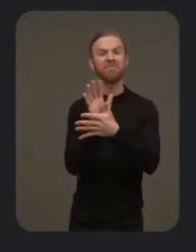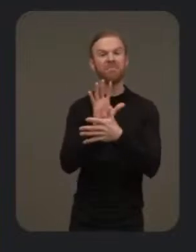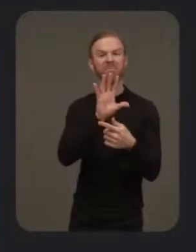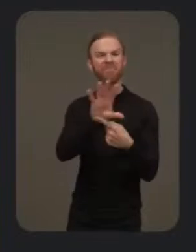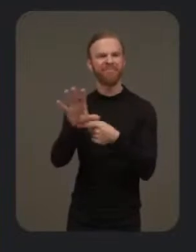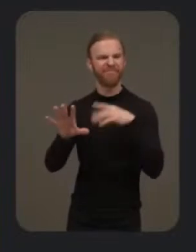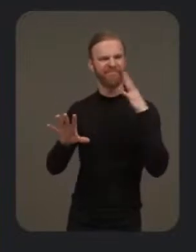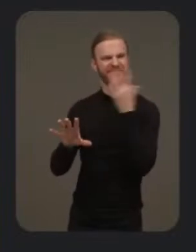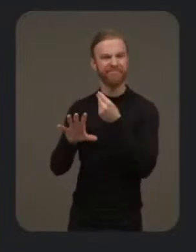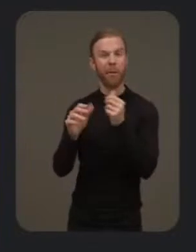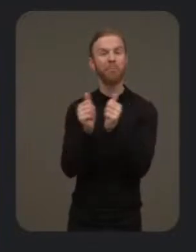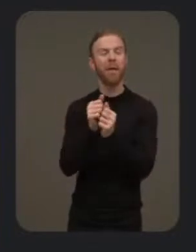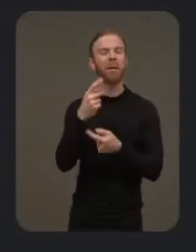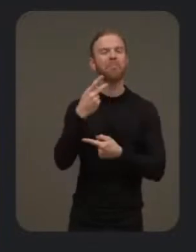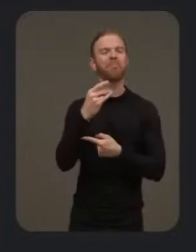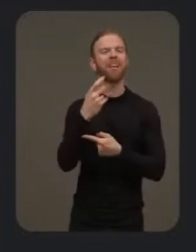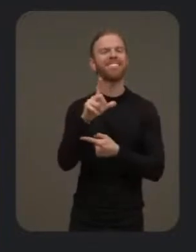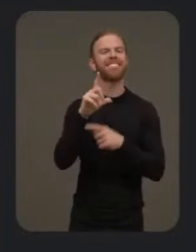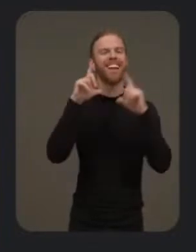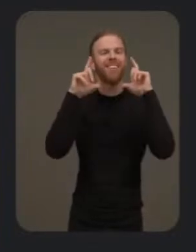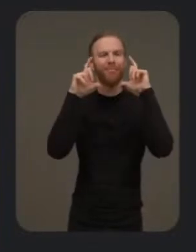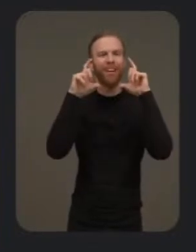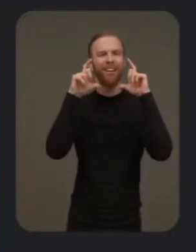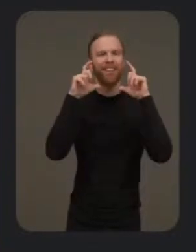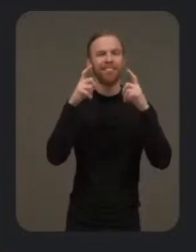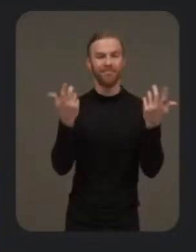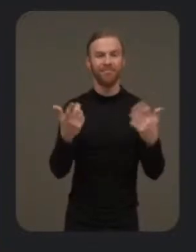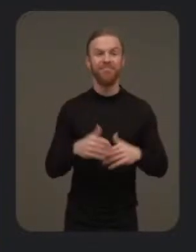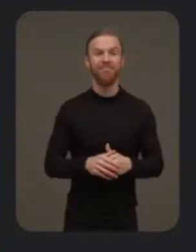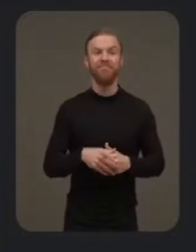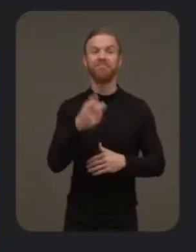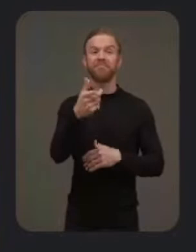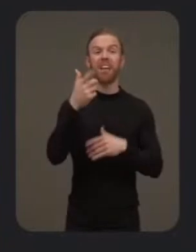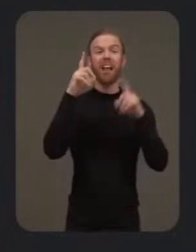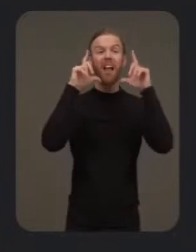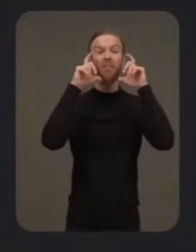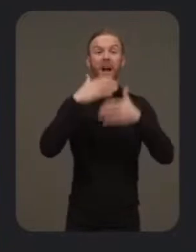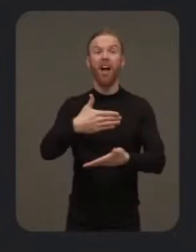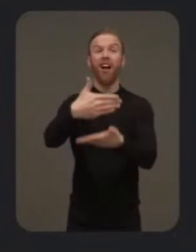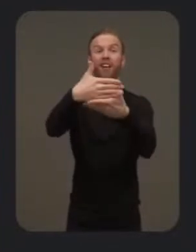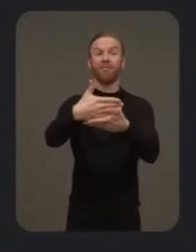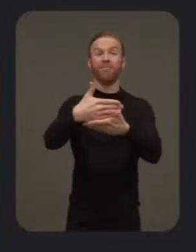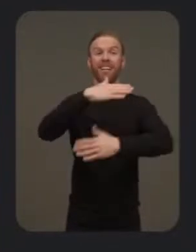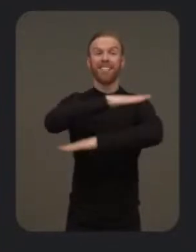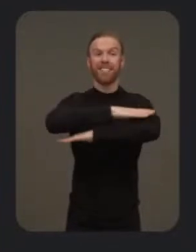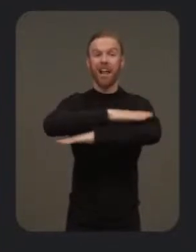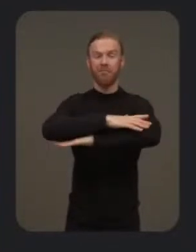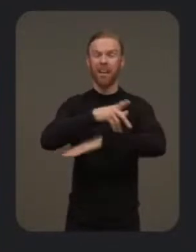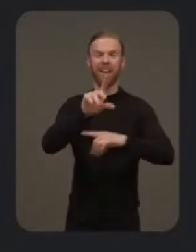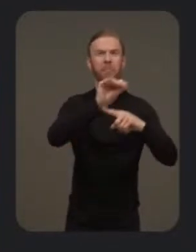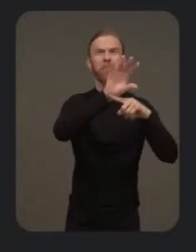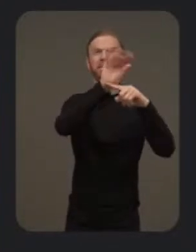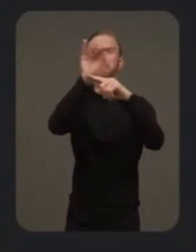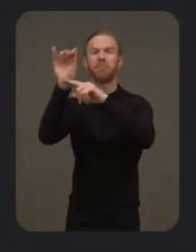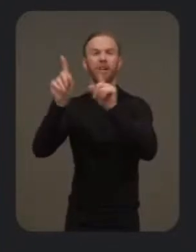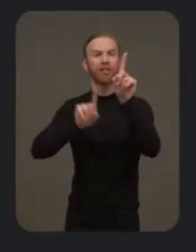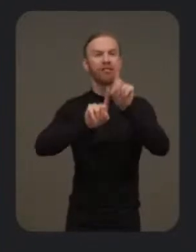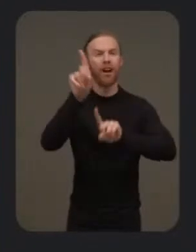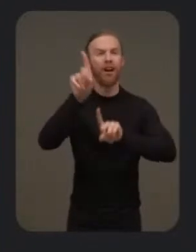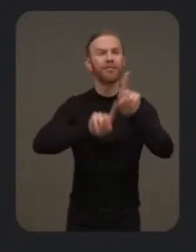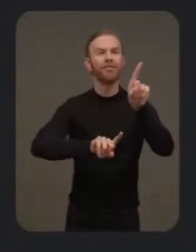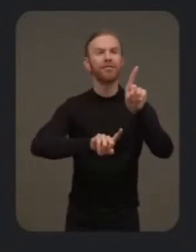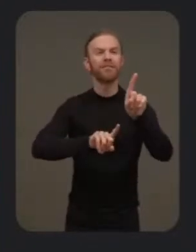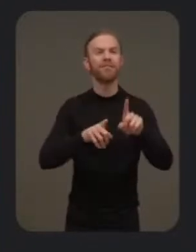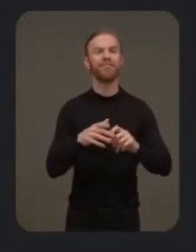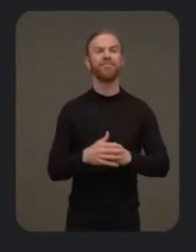Pixel camera. You put the camera in tabletop mode to capture the stars. And you